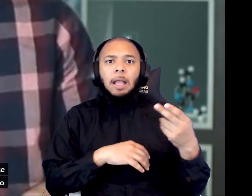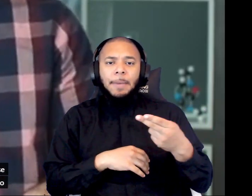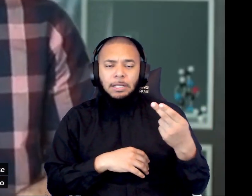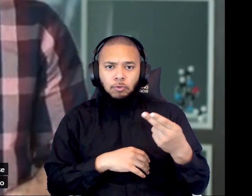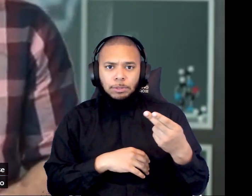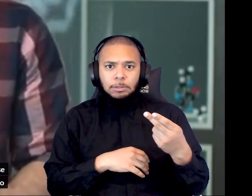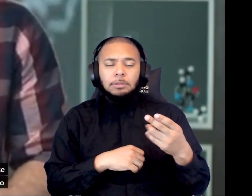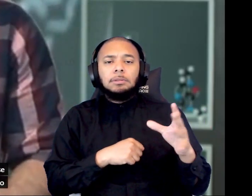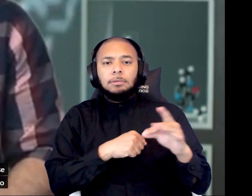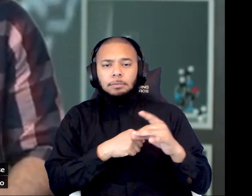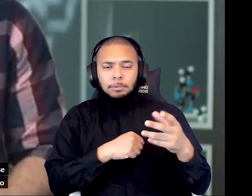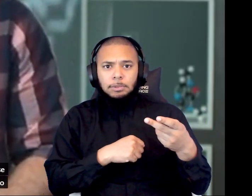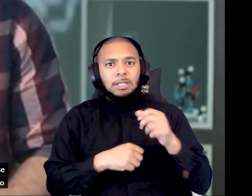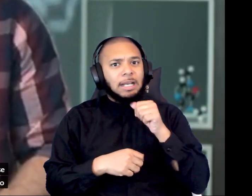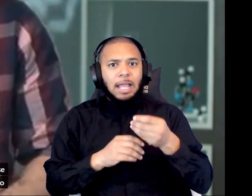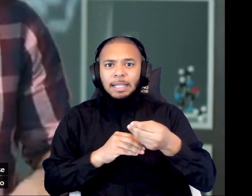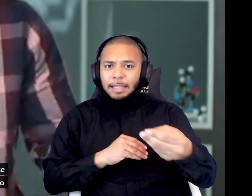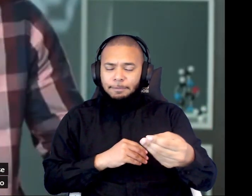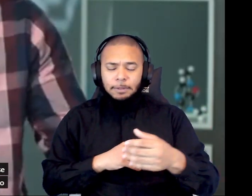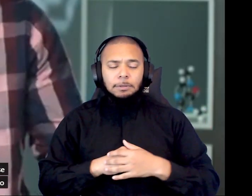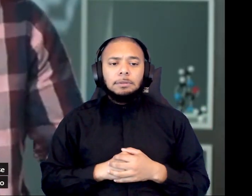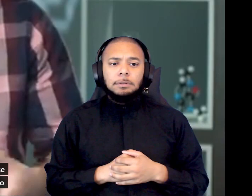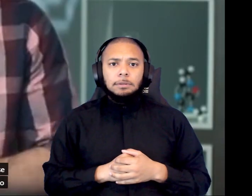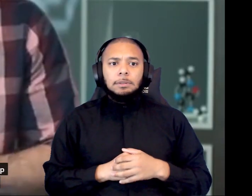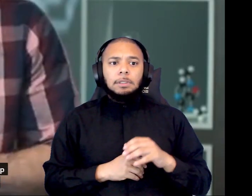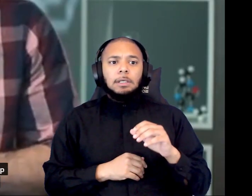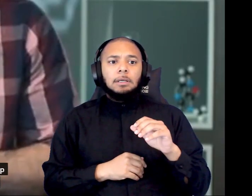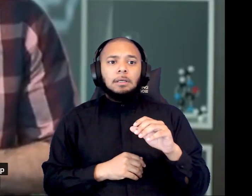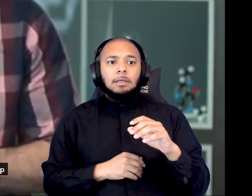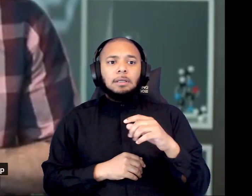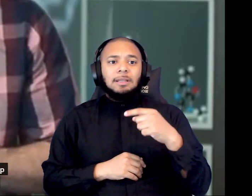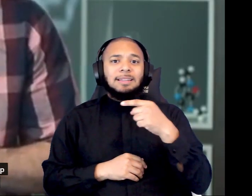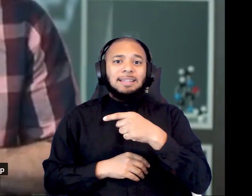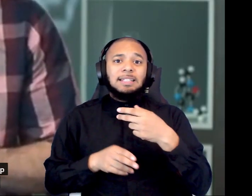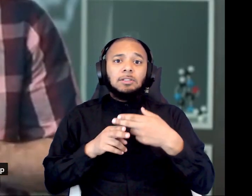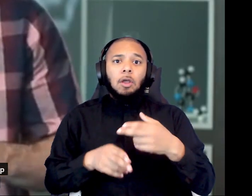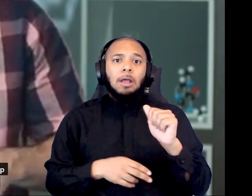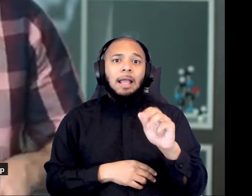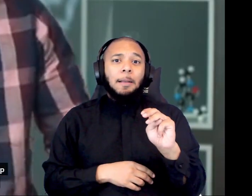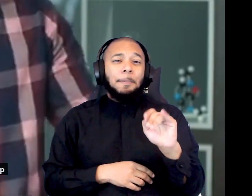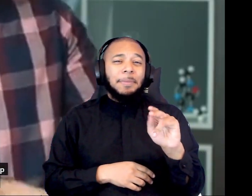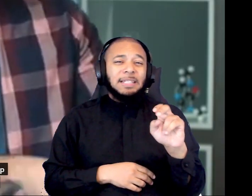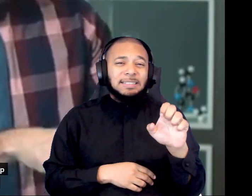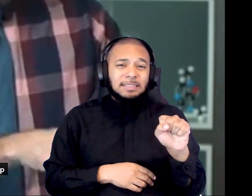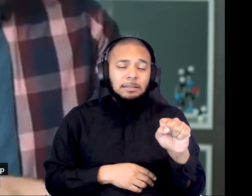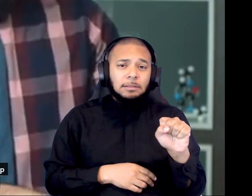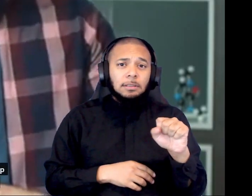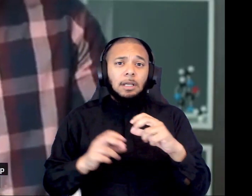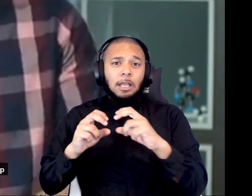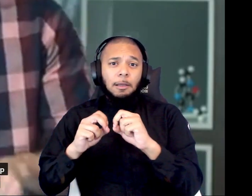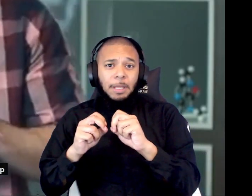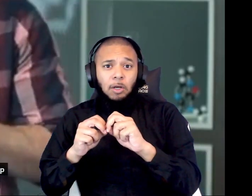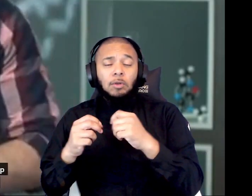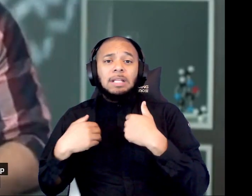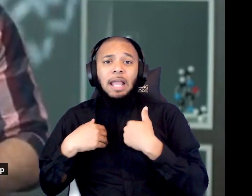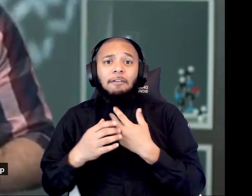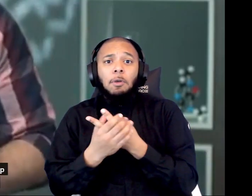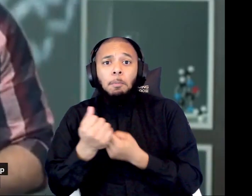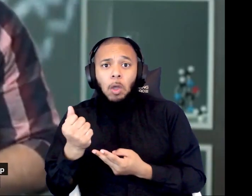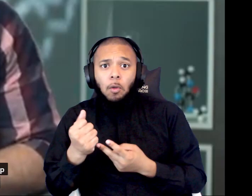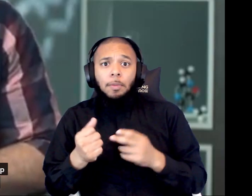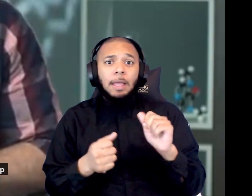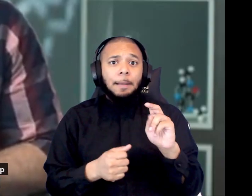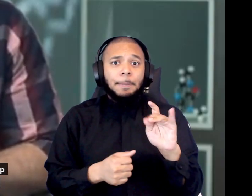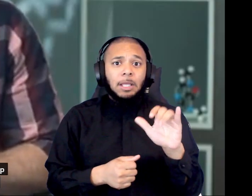contain these groups are called amines. Again, amino acids contain both the amino group and